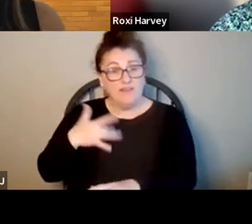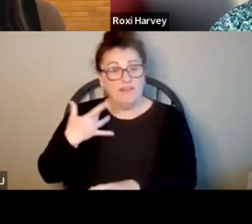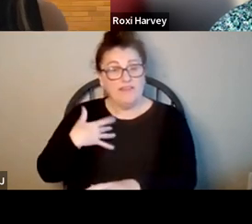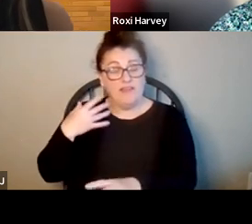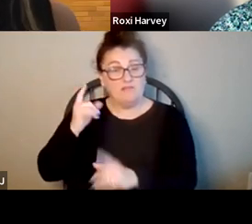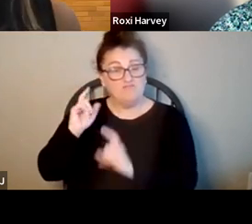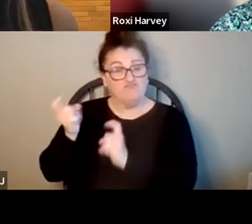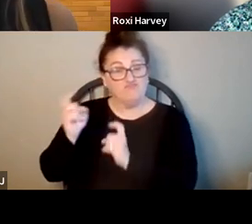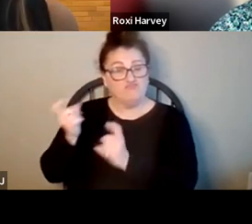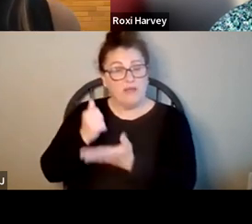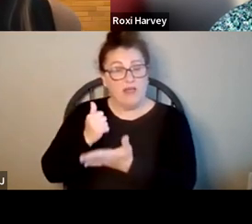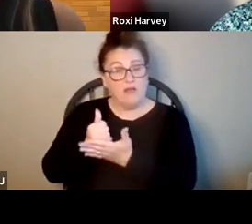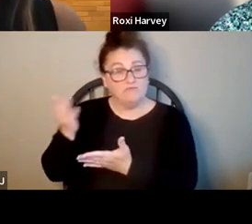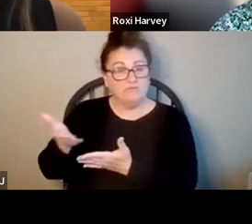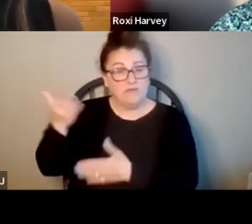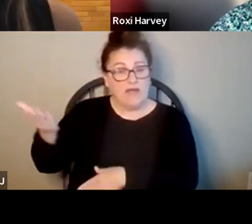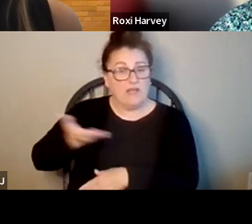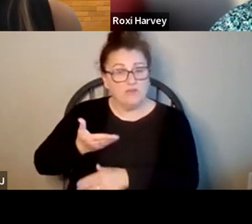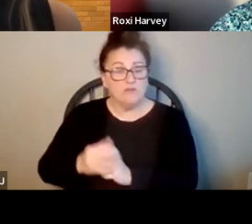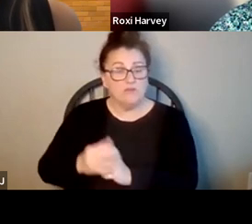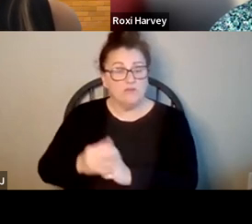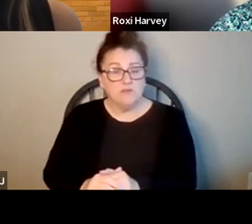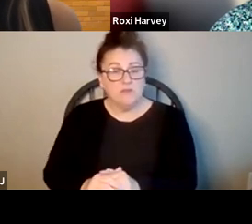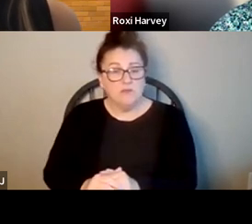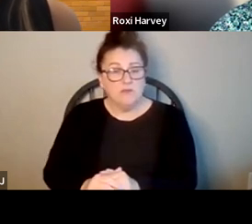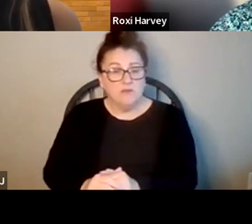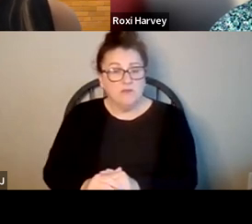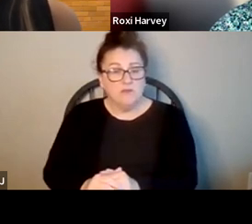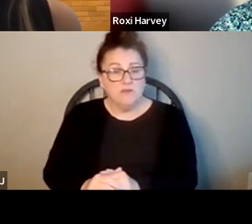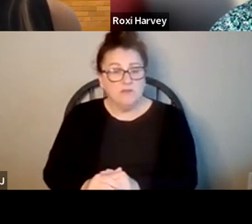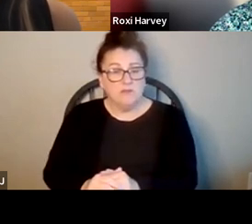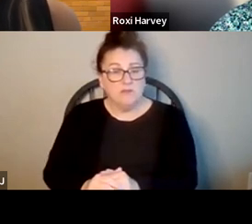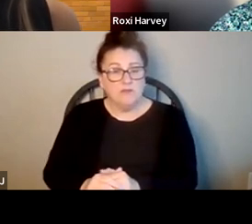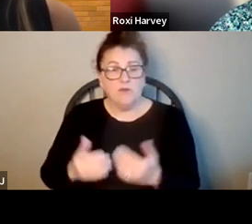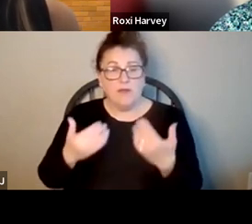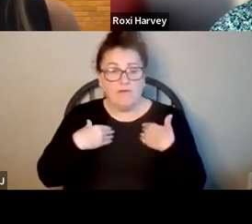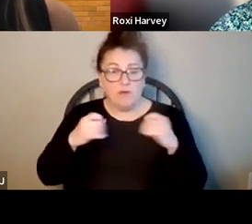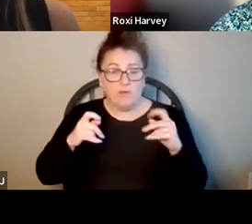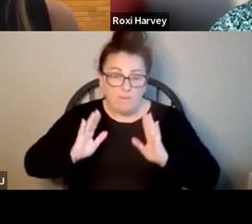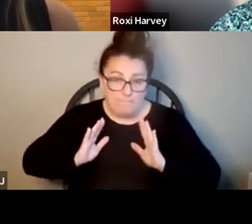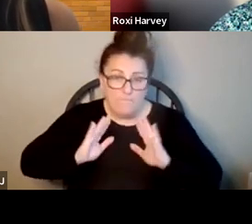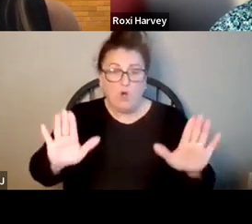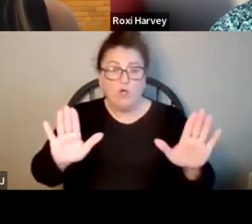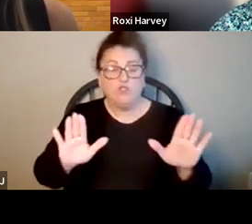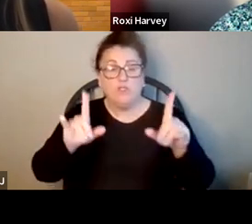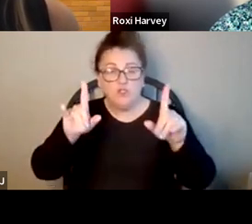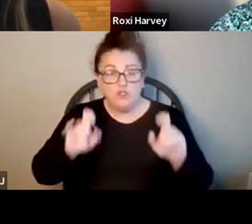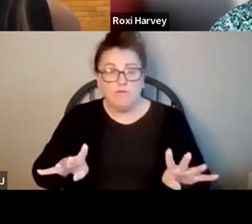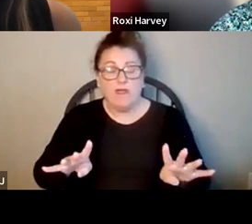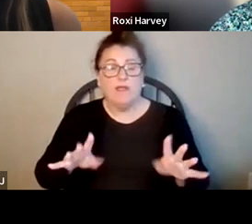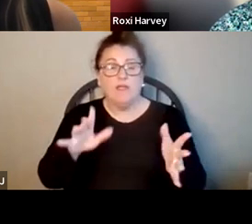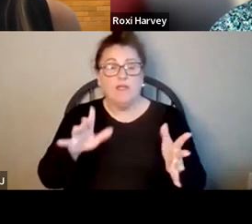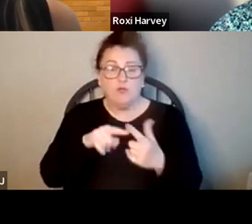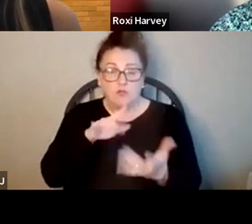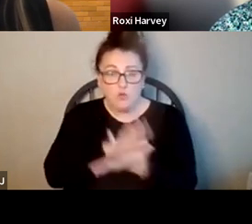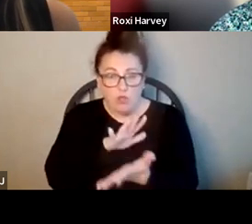to, right? So is there an opportunity to push the survey into